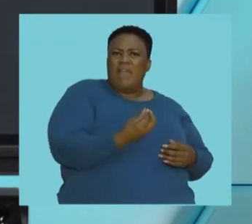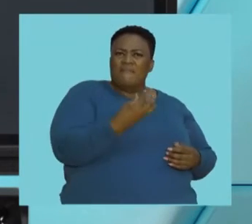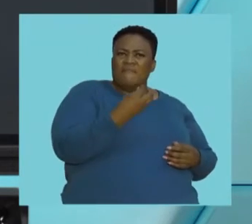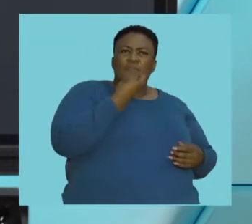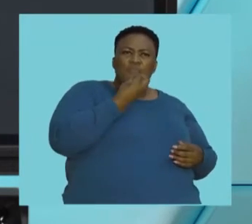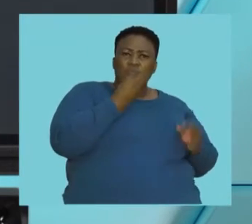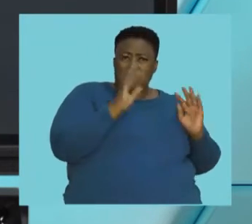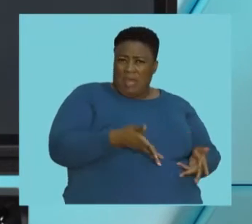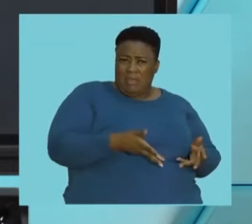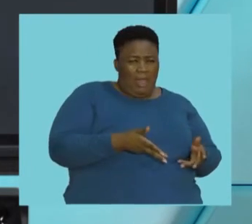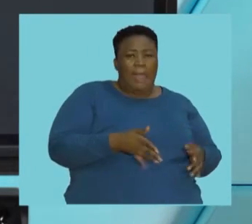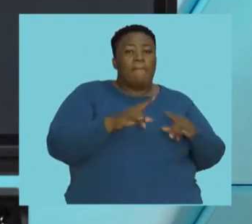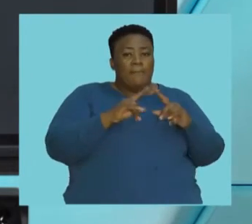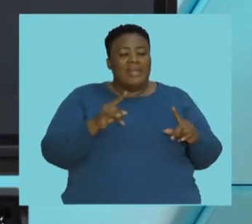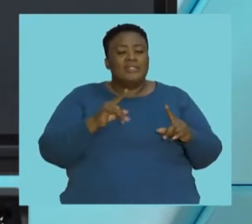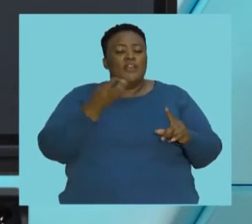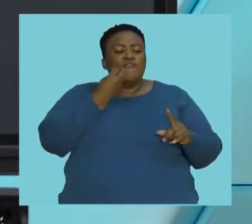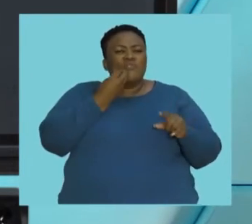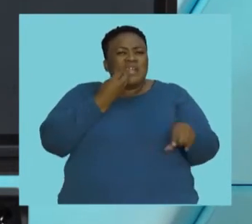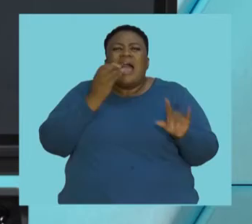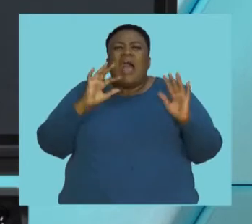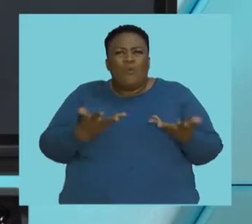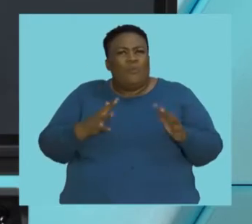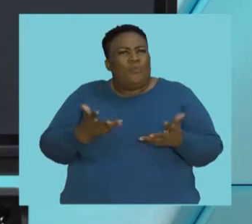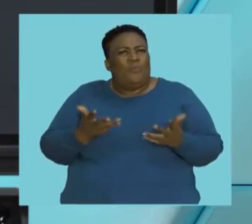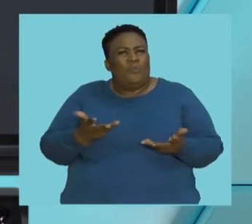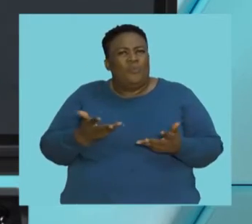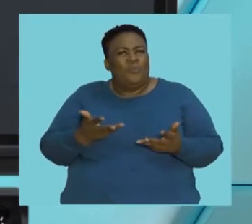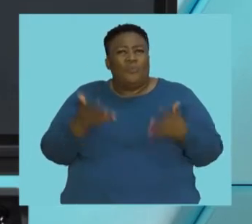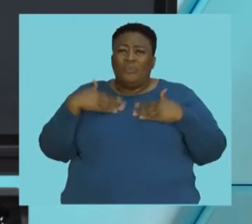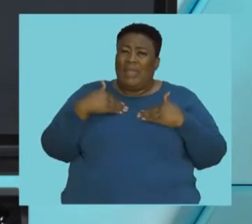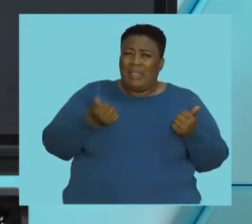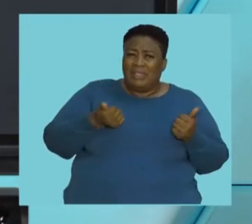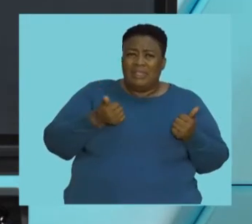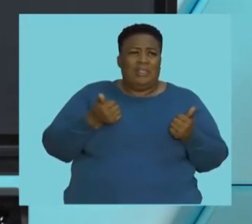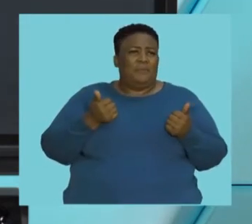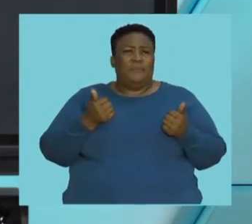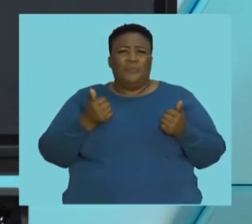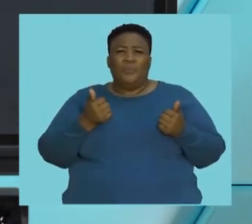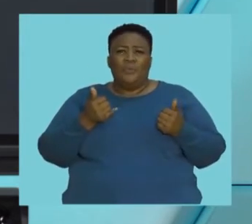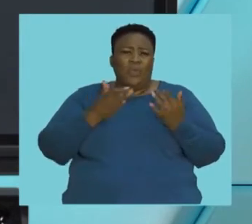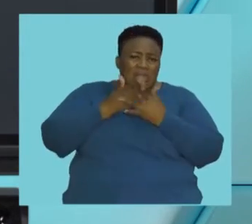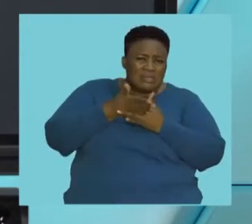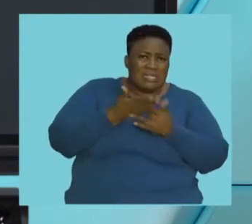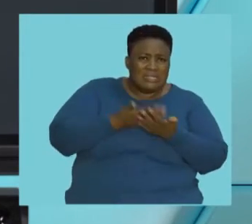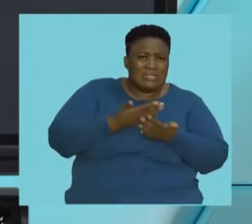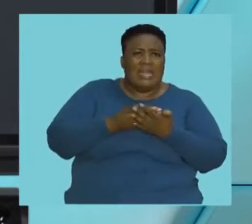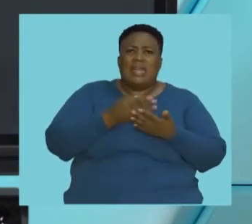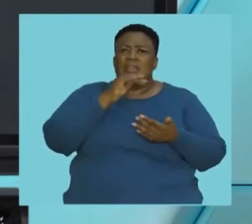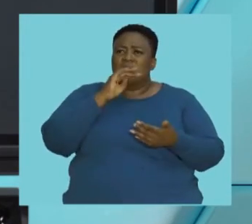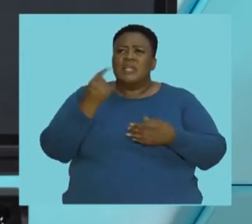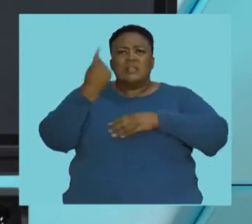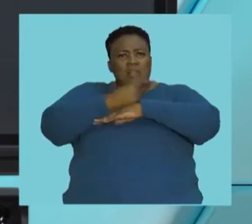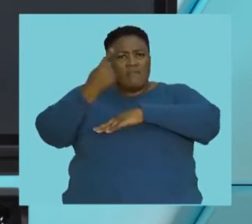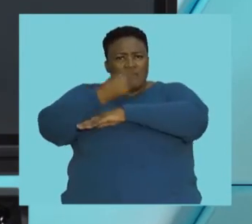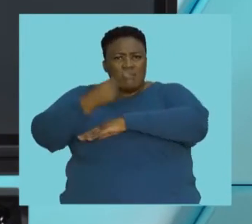at being able to have nutritious food, not when it's convenient, but at the required daily amounts